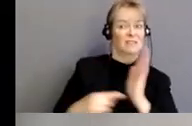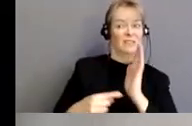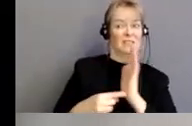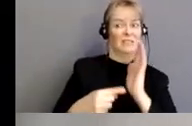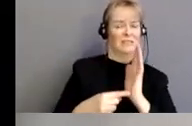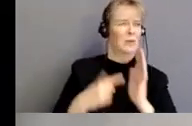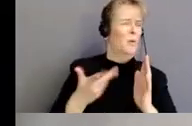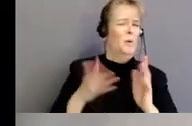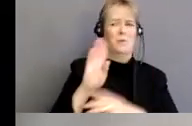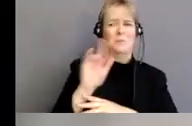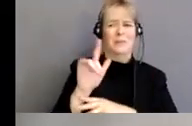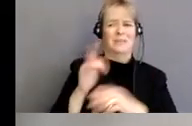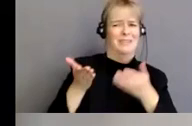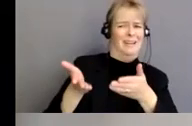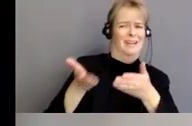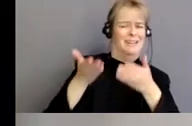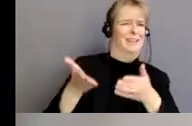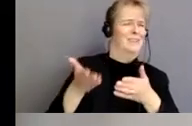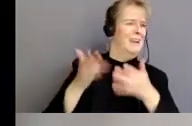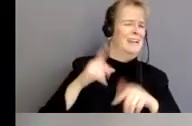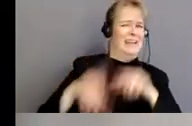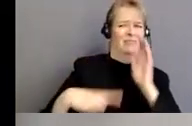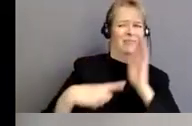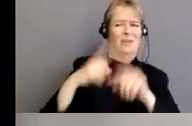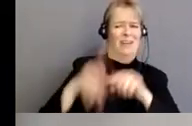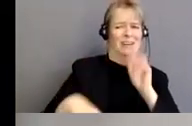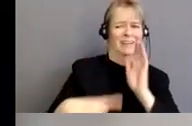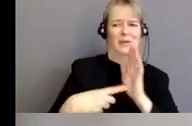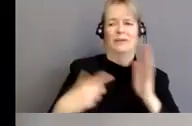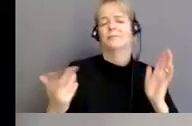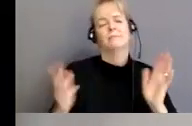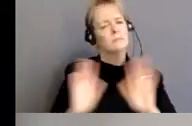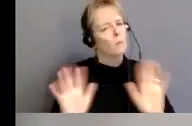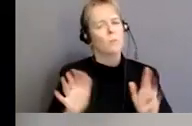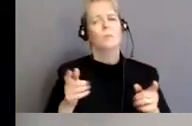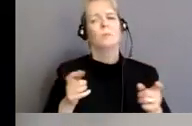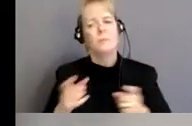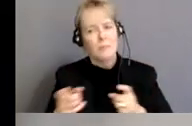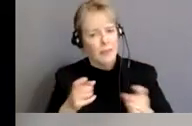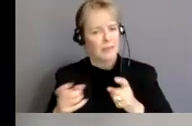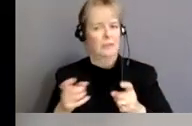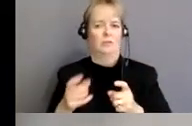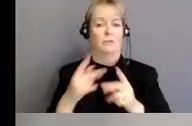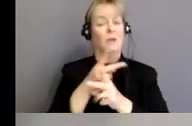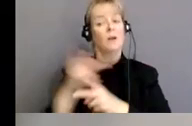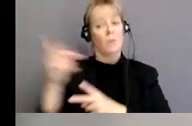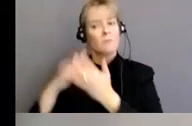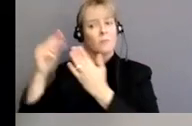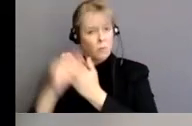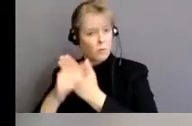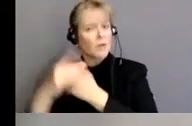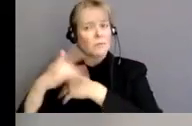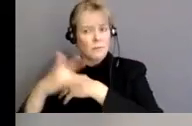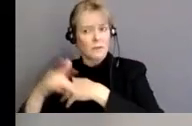to reach out to your creditors, manage this debt proactively. There were programs that were put in place where people might be able to defer